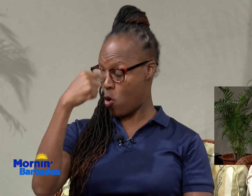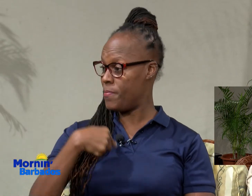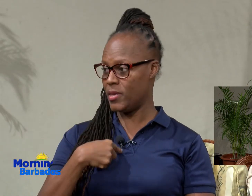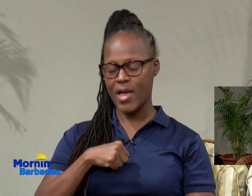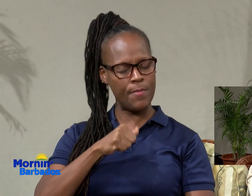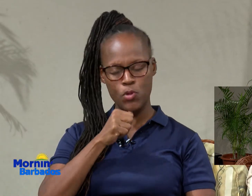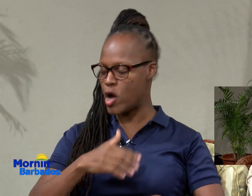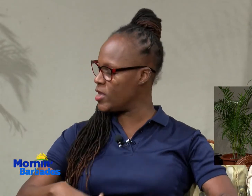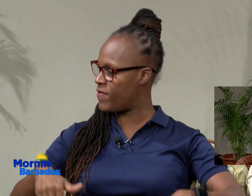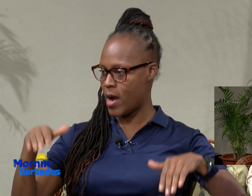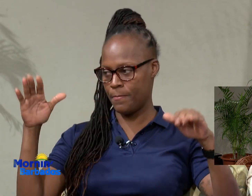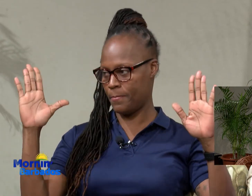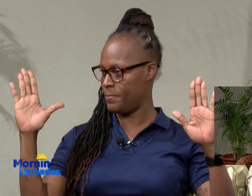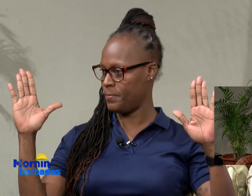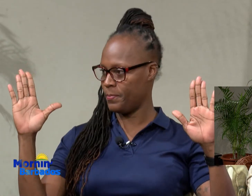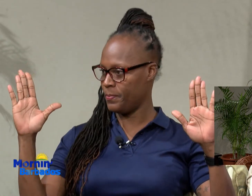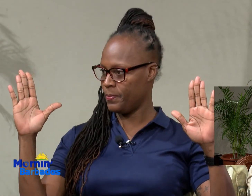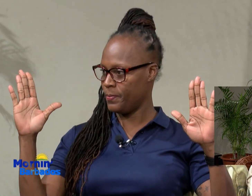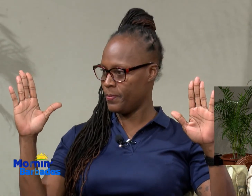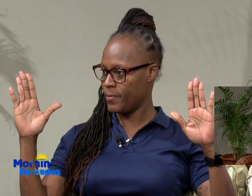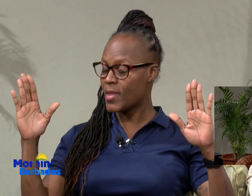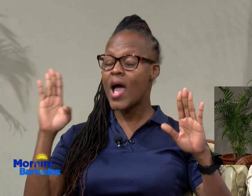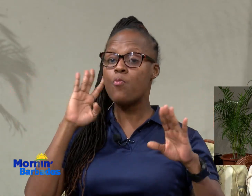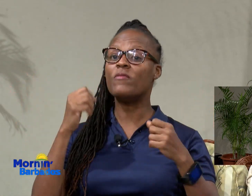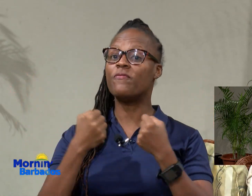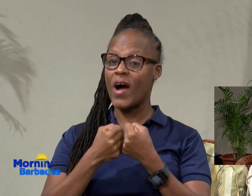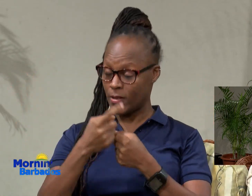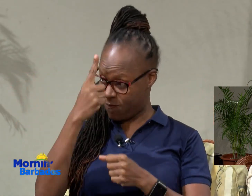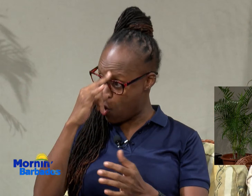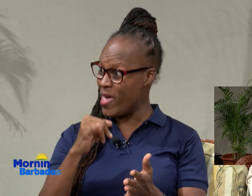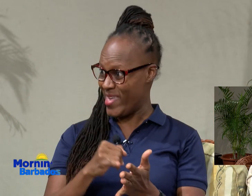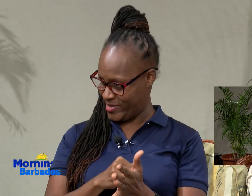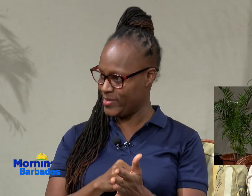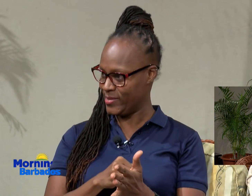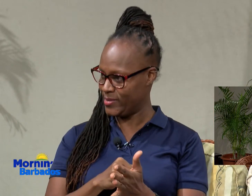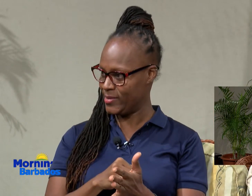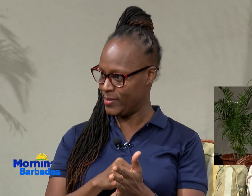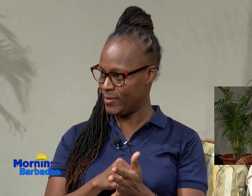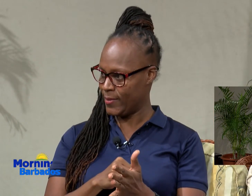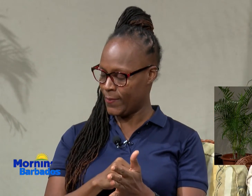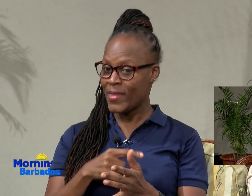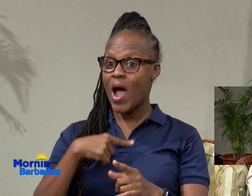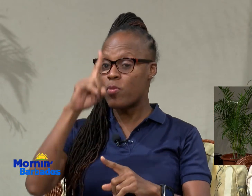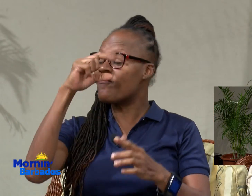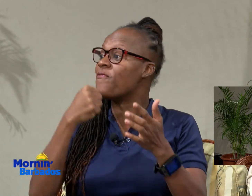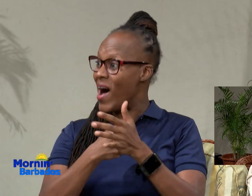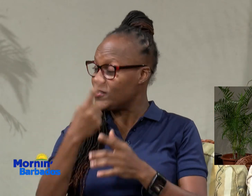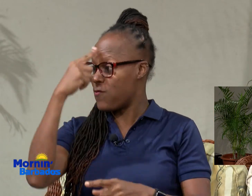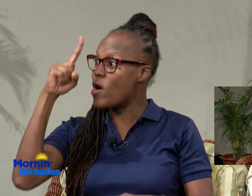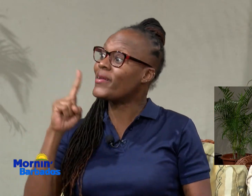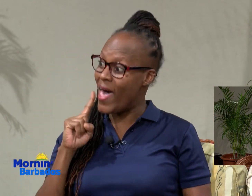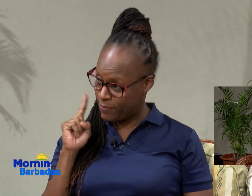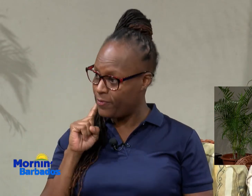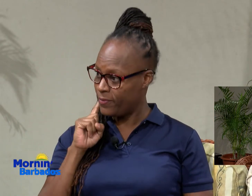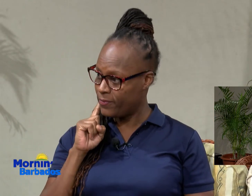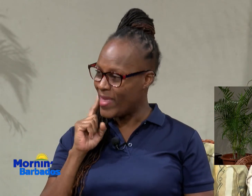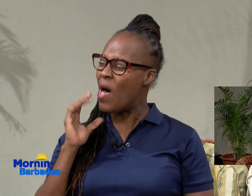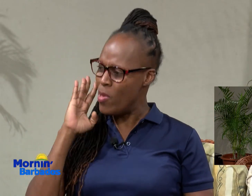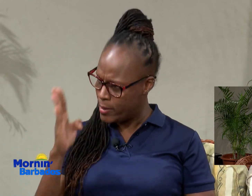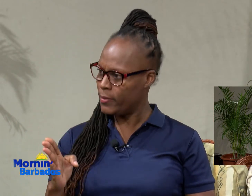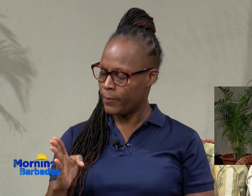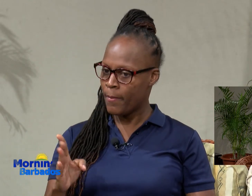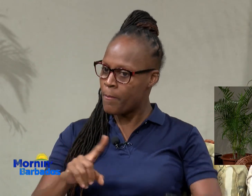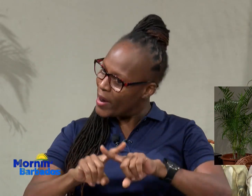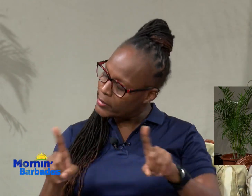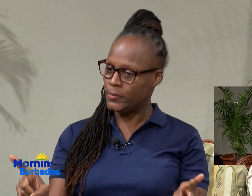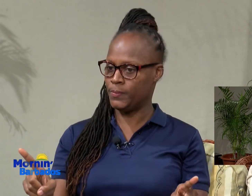still encourage them, but I'm not giving up. Yeah. I will fight for it. I will